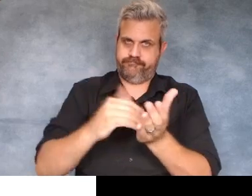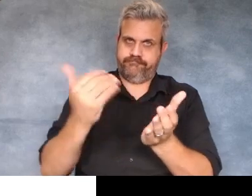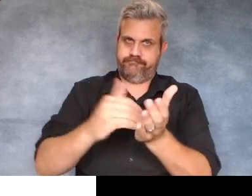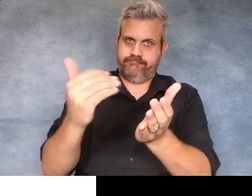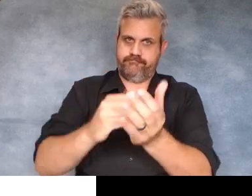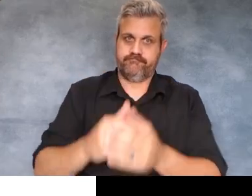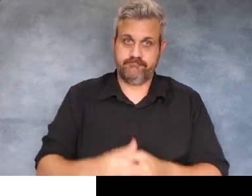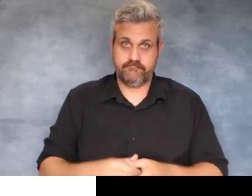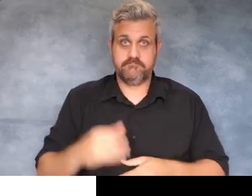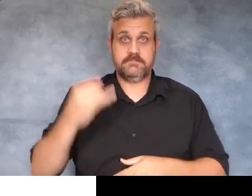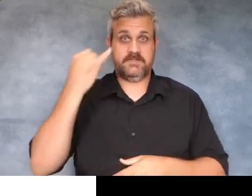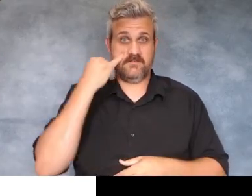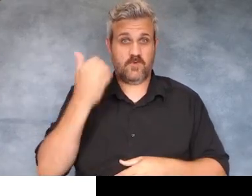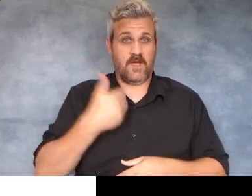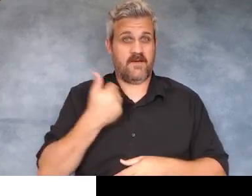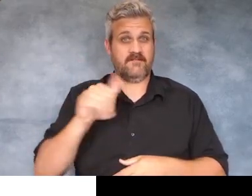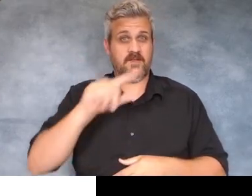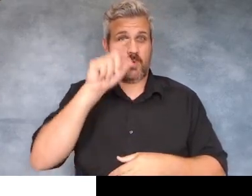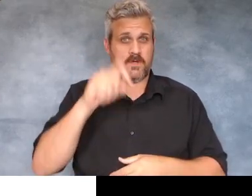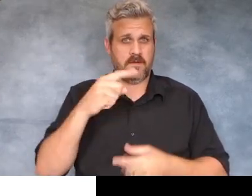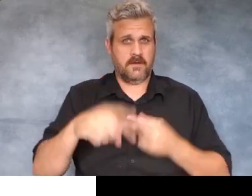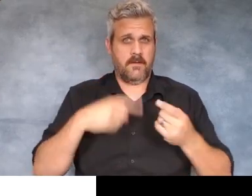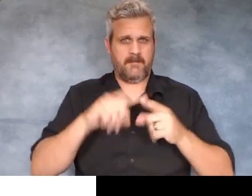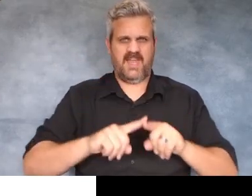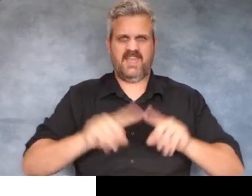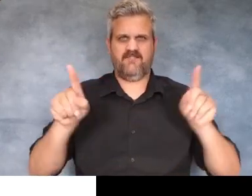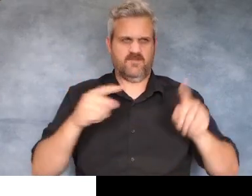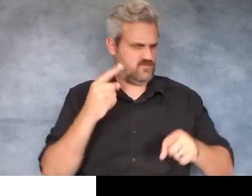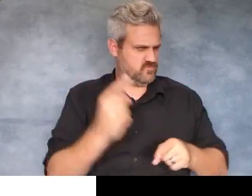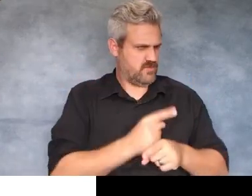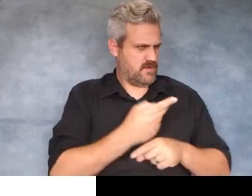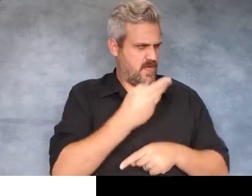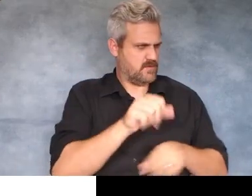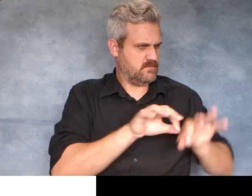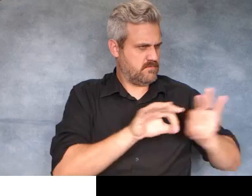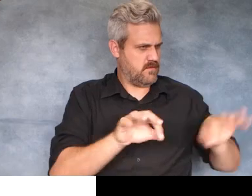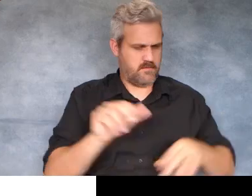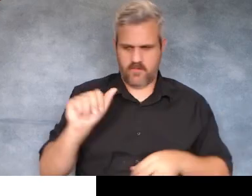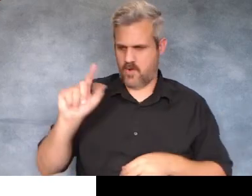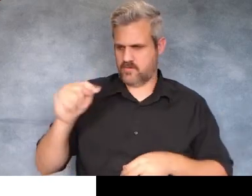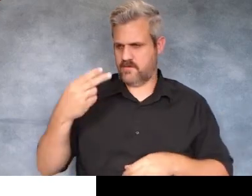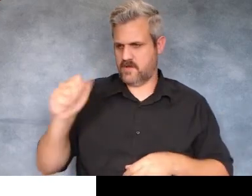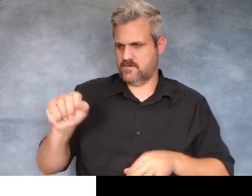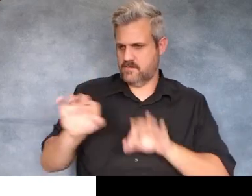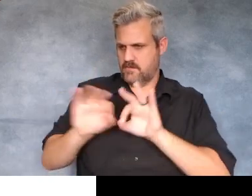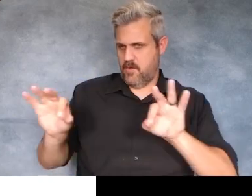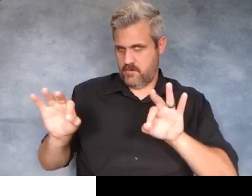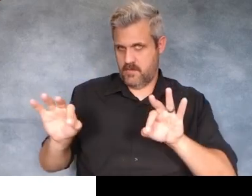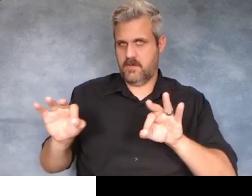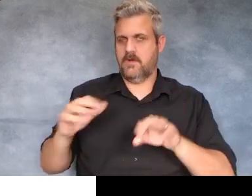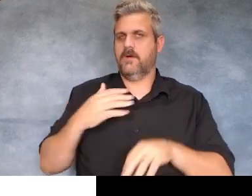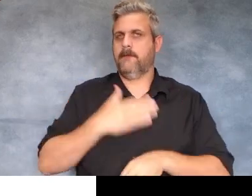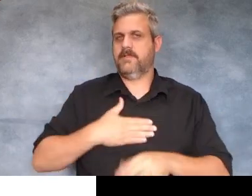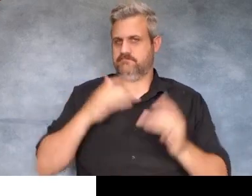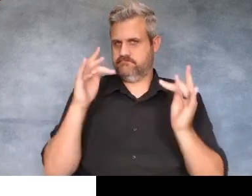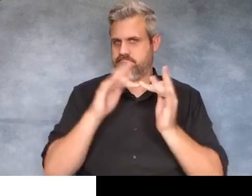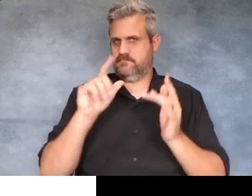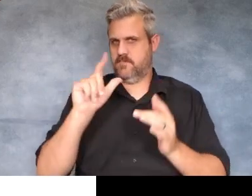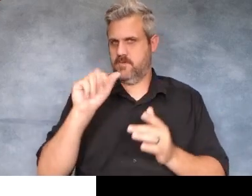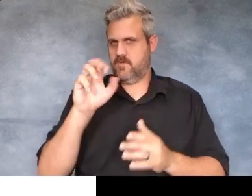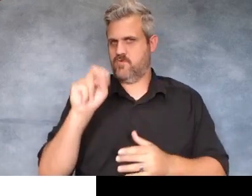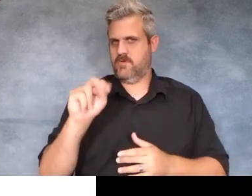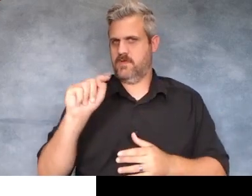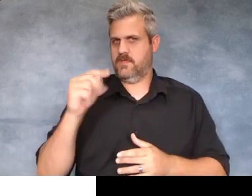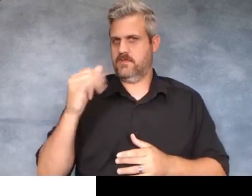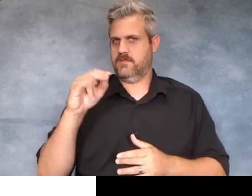If you have any additional questions about the differences between the regular high school diploma and the alternative high school diploma, please contact Lauren Thinneman